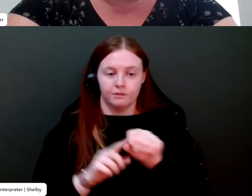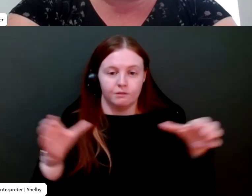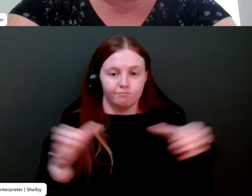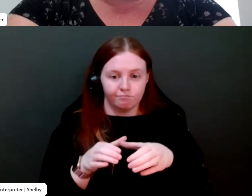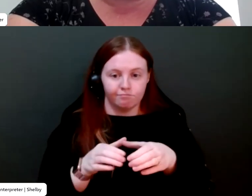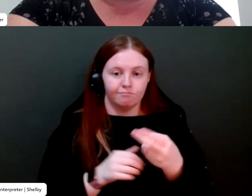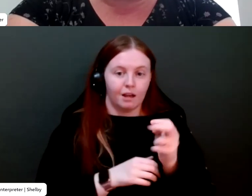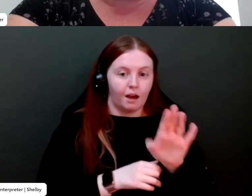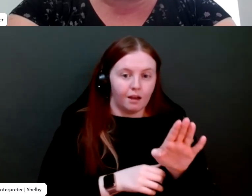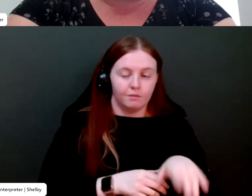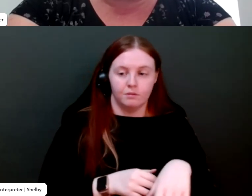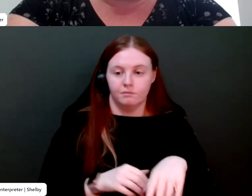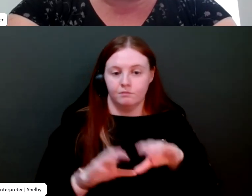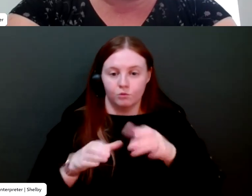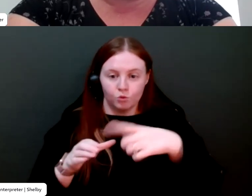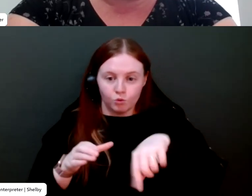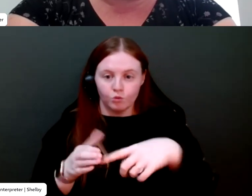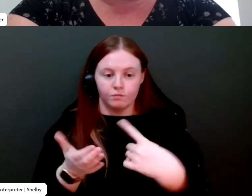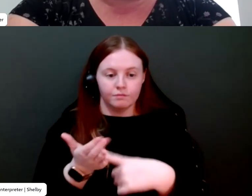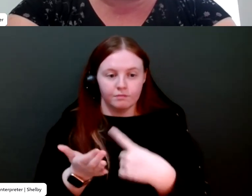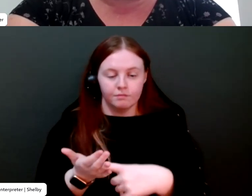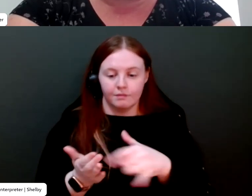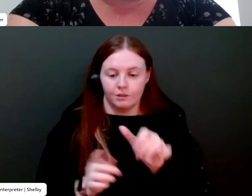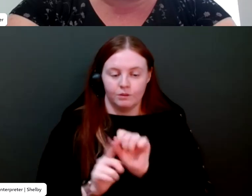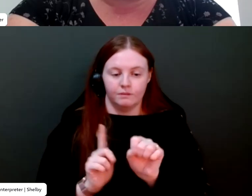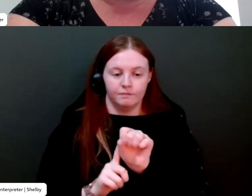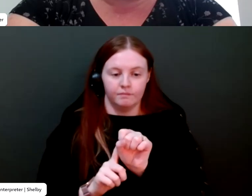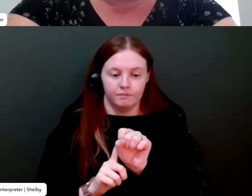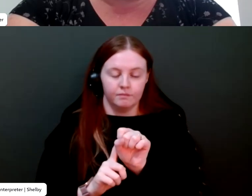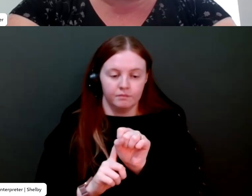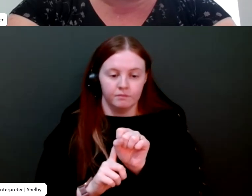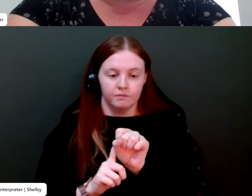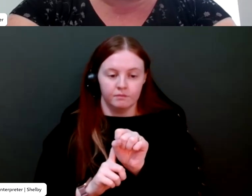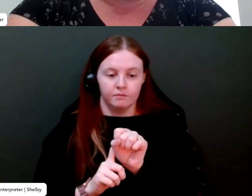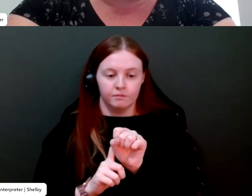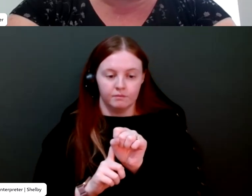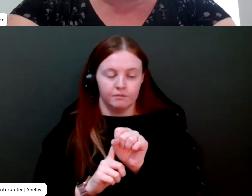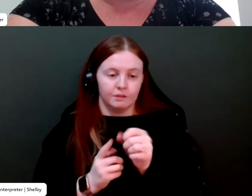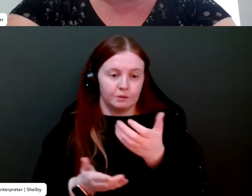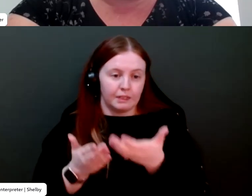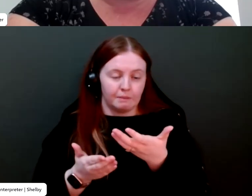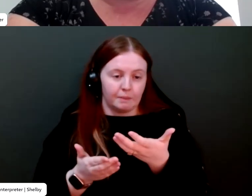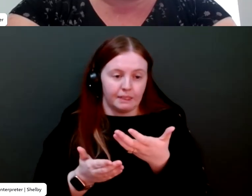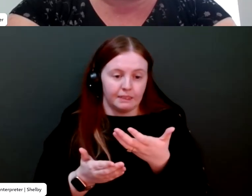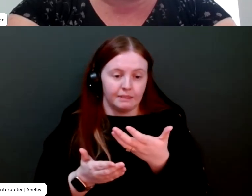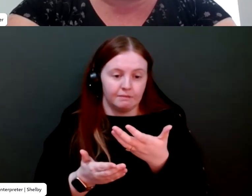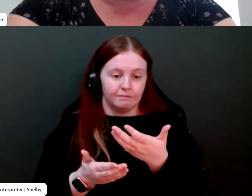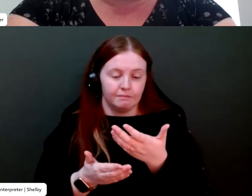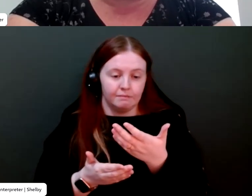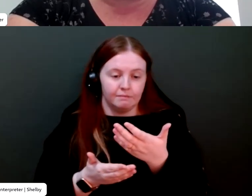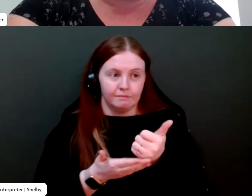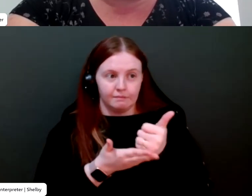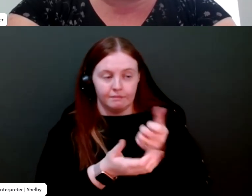situation table where we can discuss some of these high risk cases. So then they can maybe alleviate some of the justice system where we